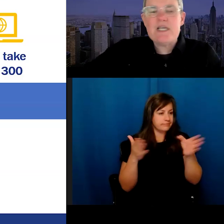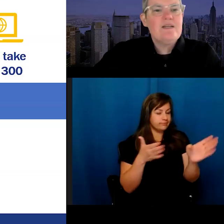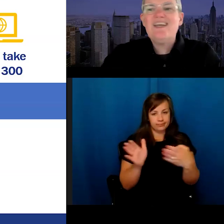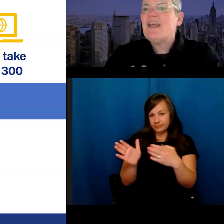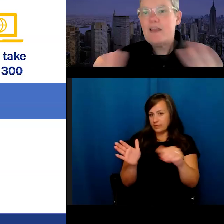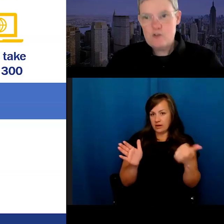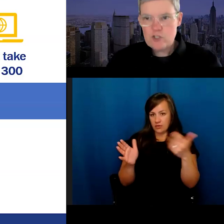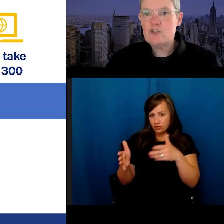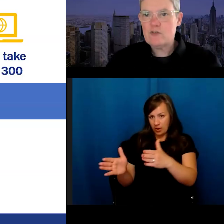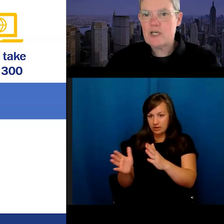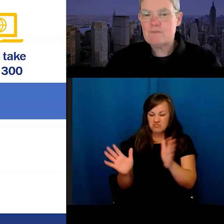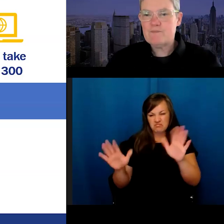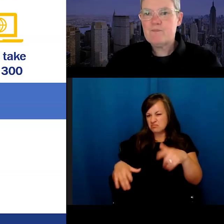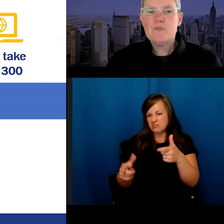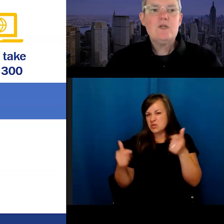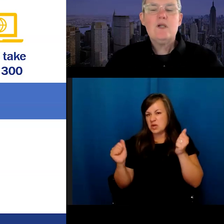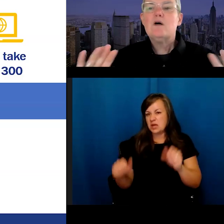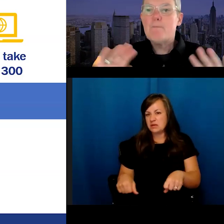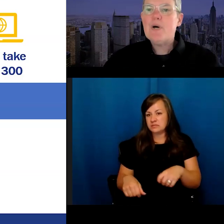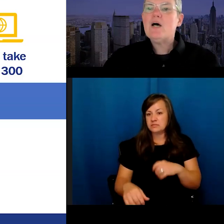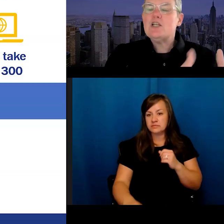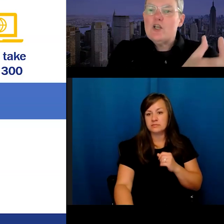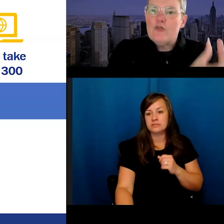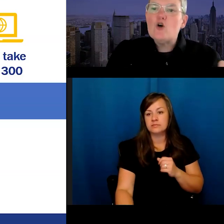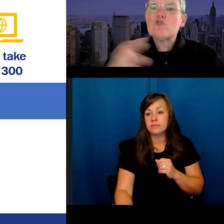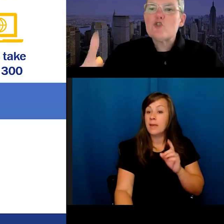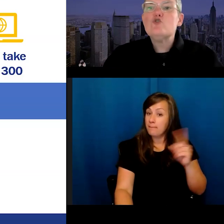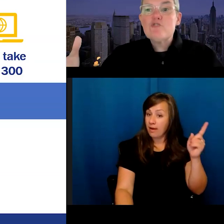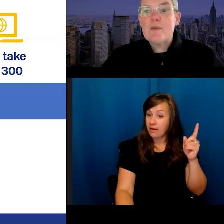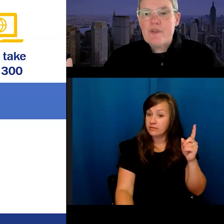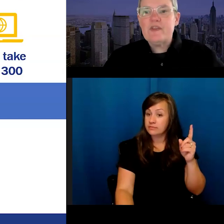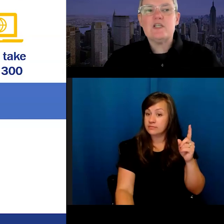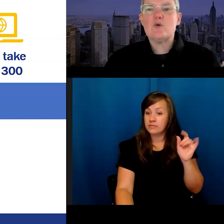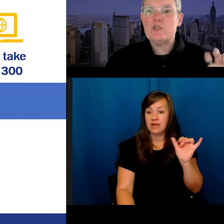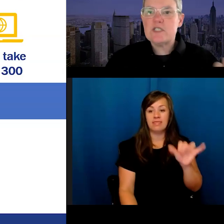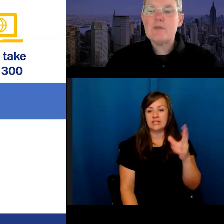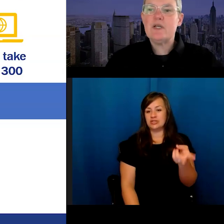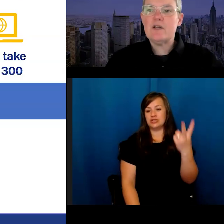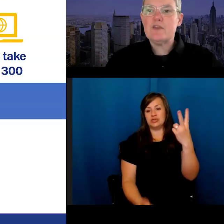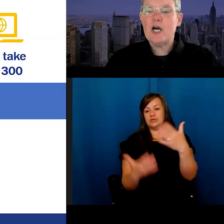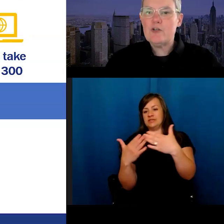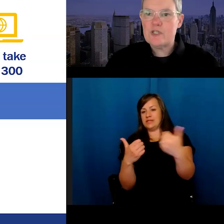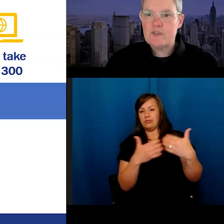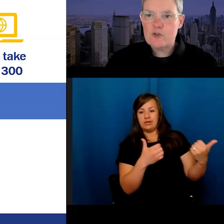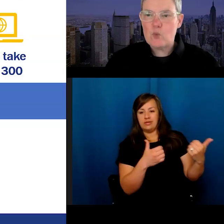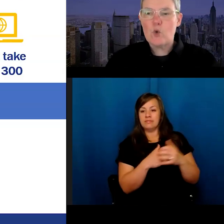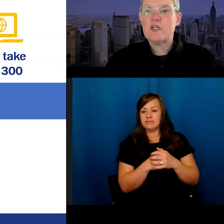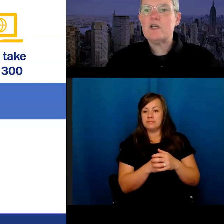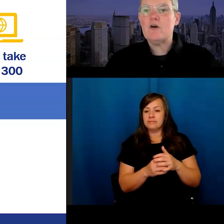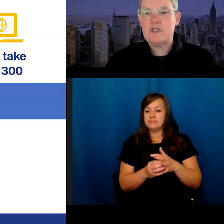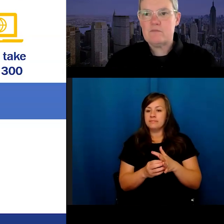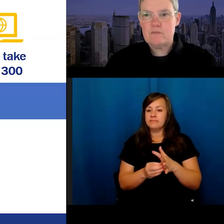exam instead. You can do that. But those are 2 separate things. So when you take PLA 300, even though